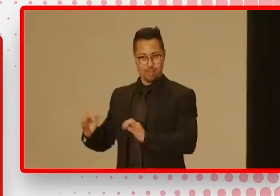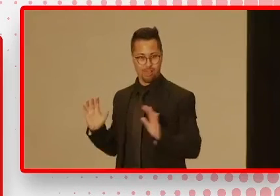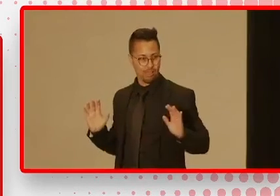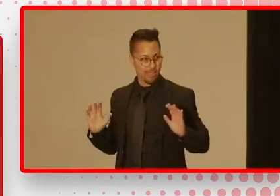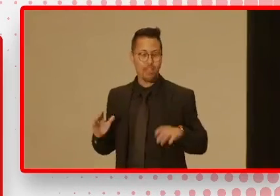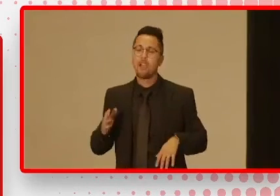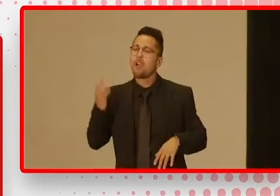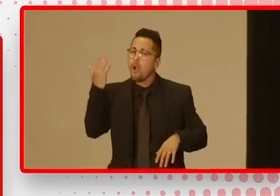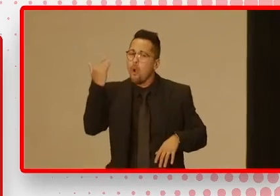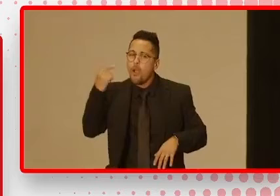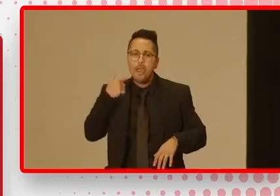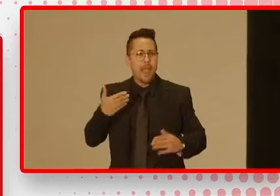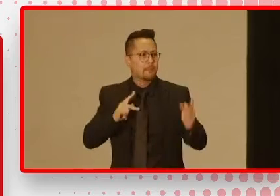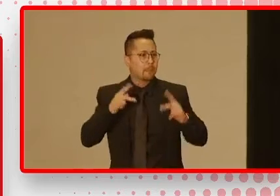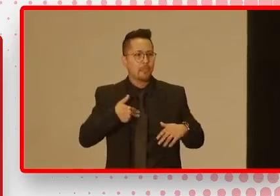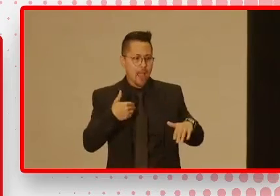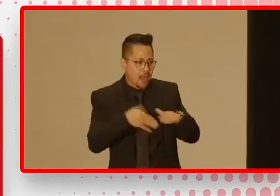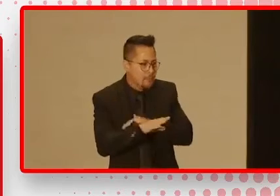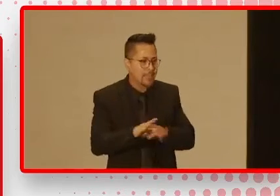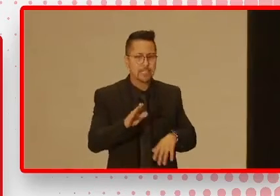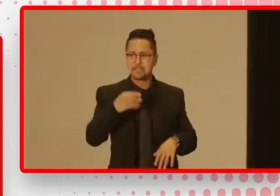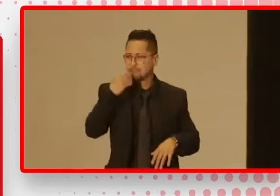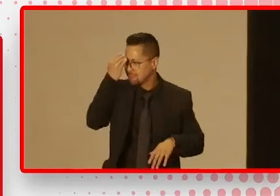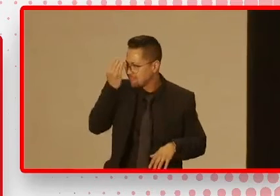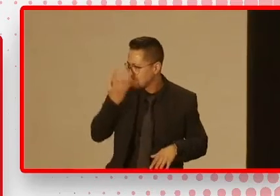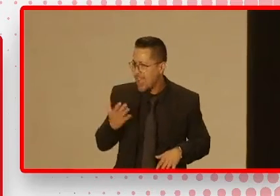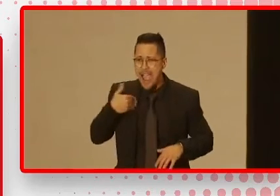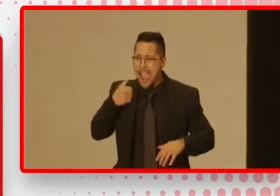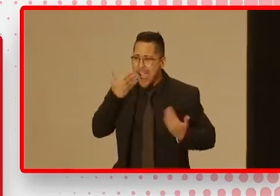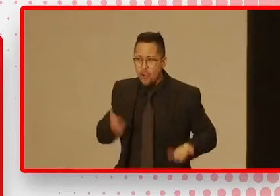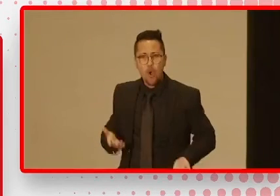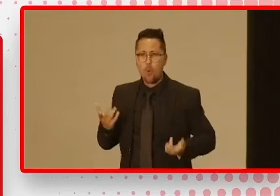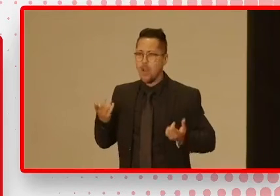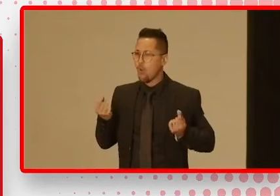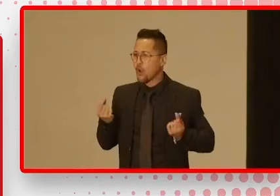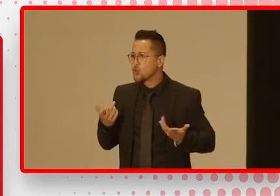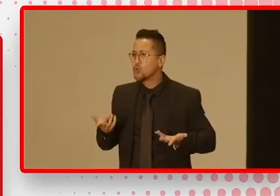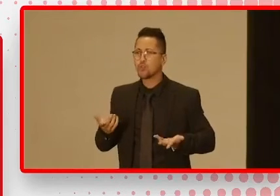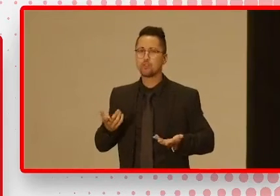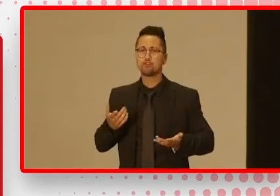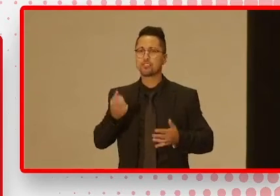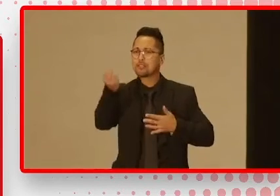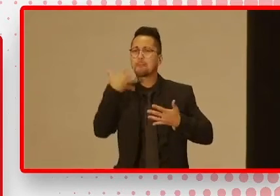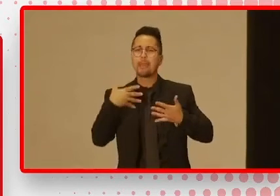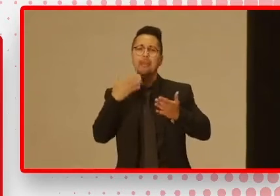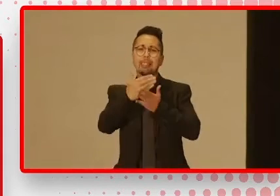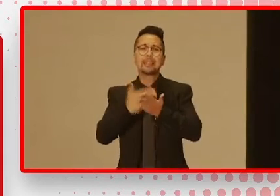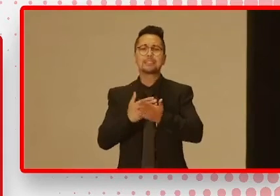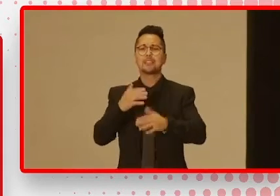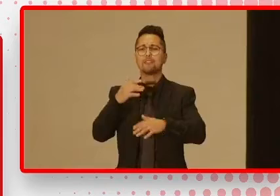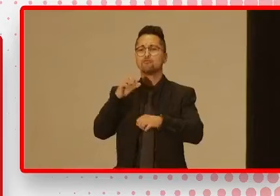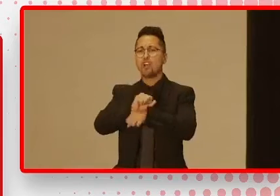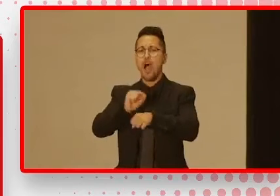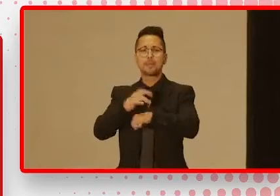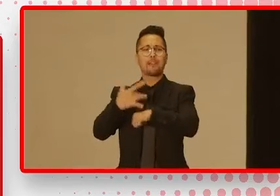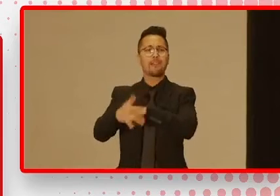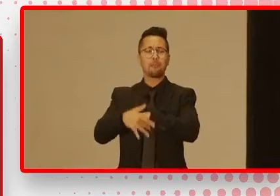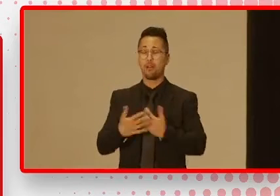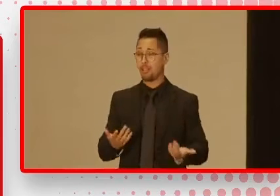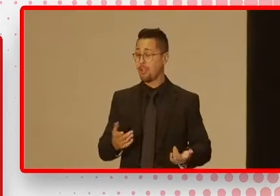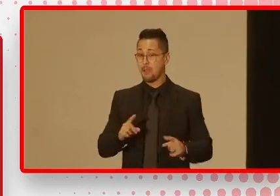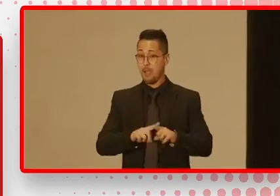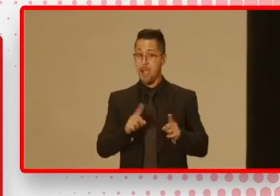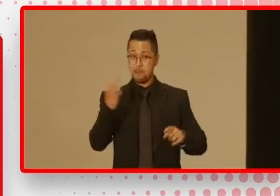folks coming in and going, I don't know what I want to do, just give me the list of jobs y'all have open. And it's like, well, you know, we really, because CareerSource is one of our